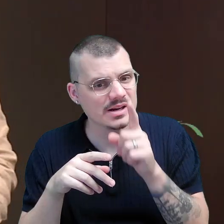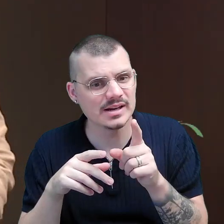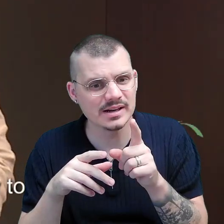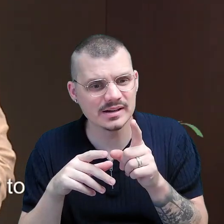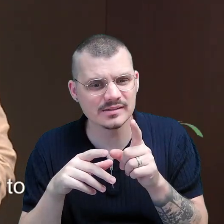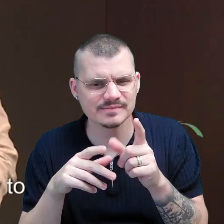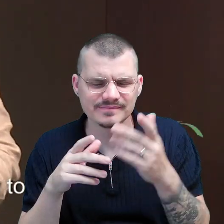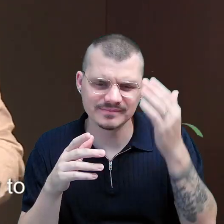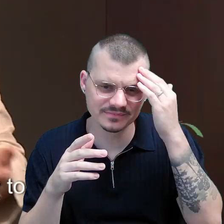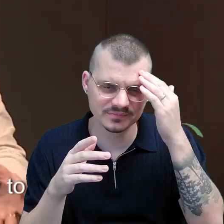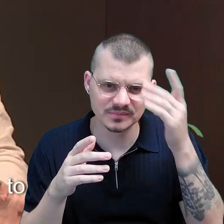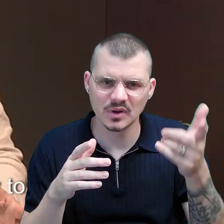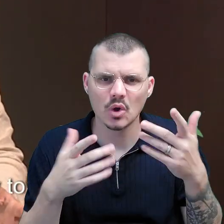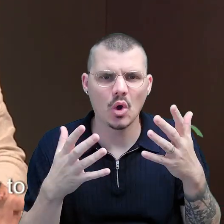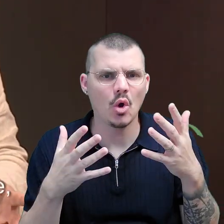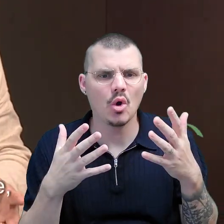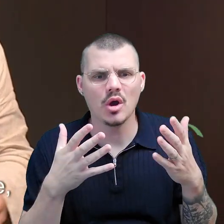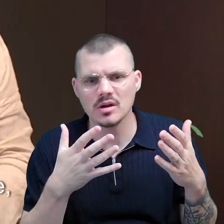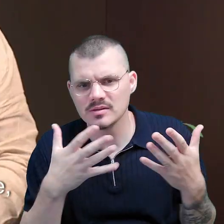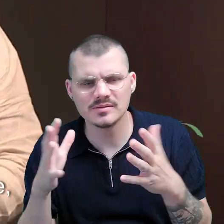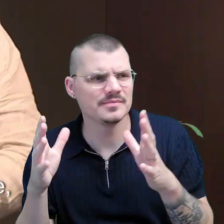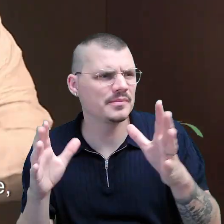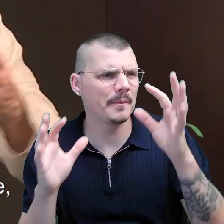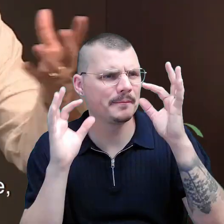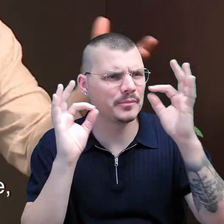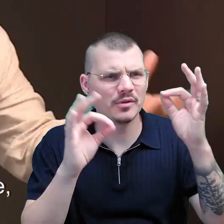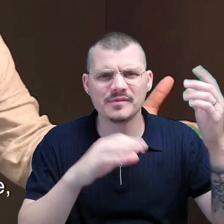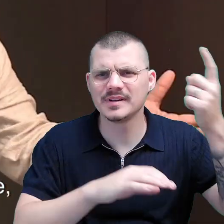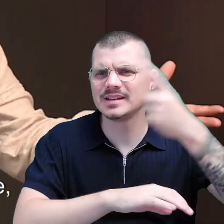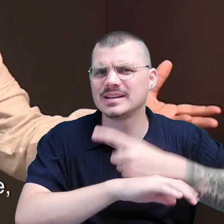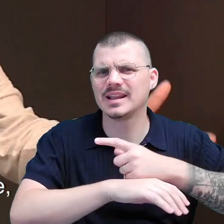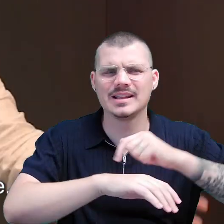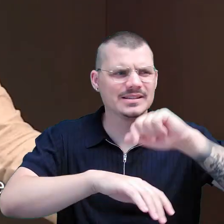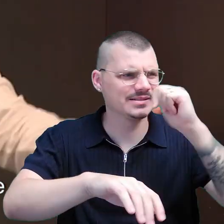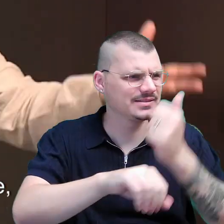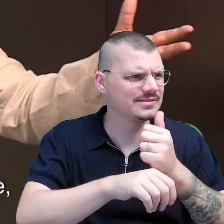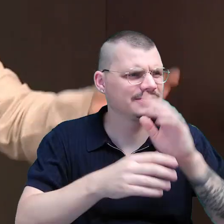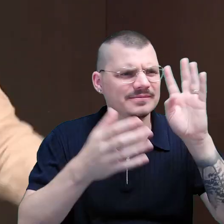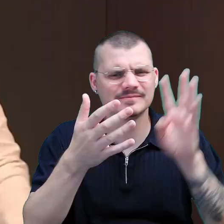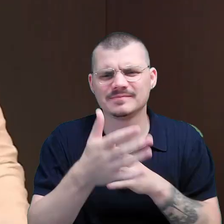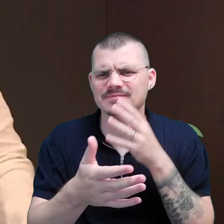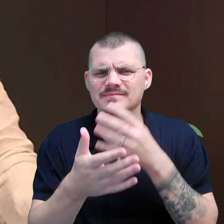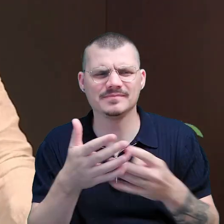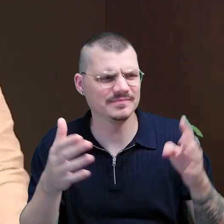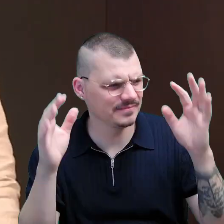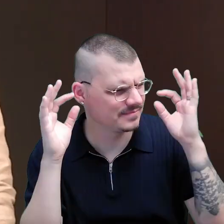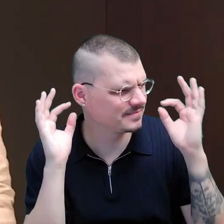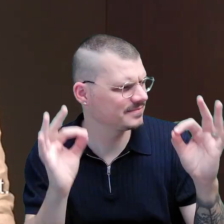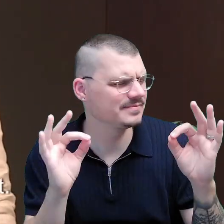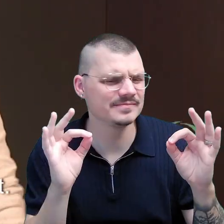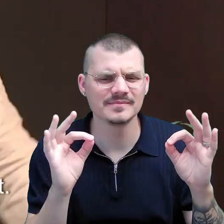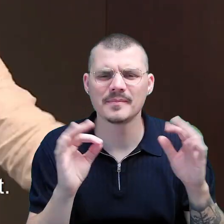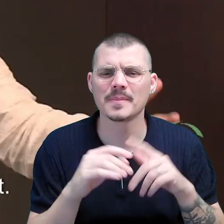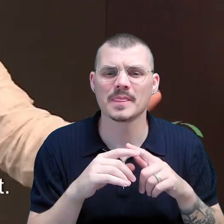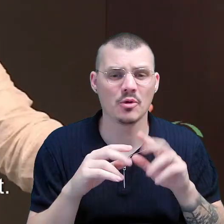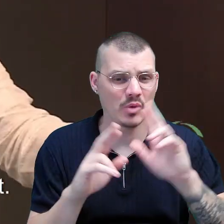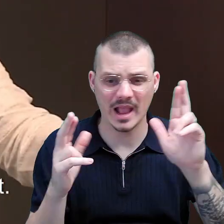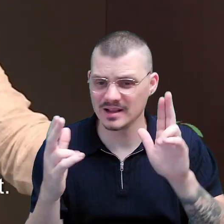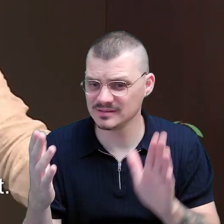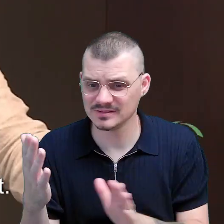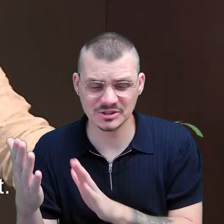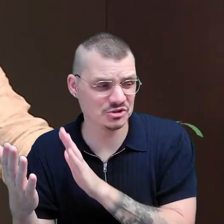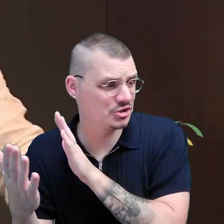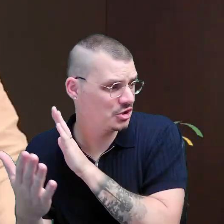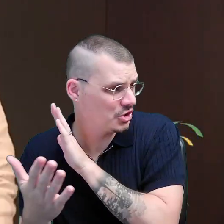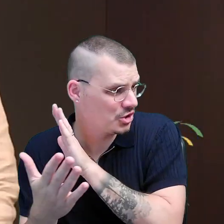really, they've gone out of their way to create this perfect day, perfect lifestyle, perfect schedule, and we're getting ready to go